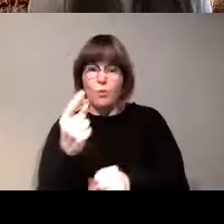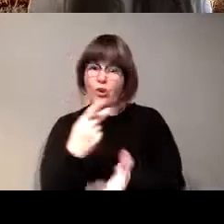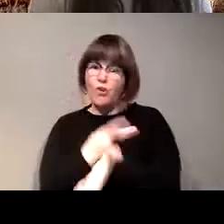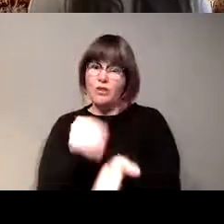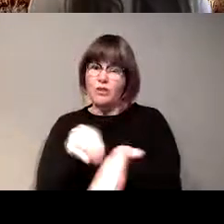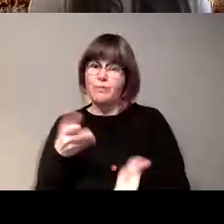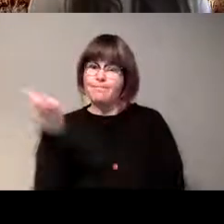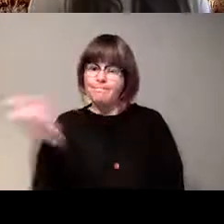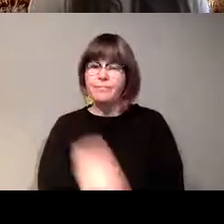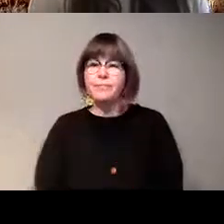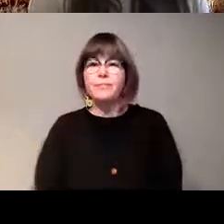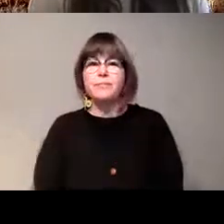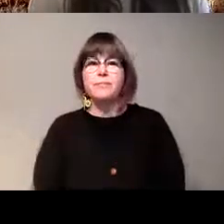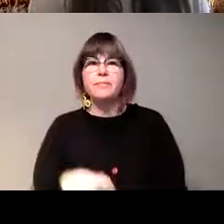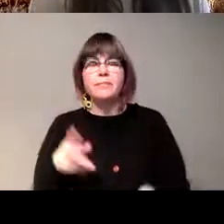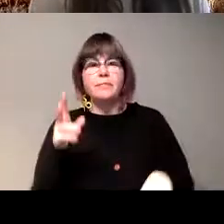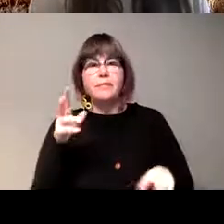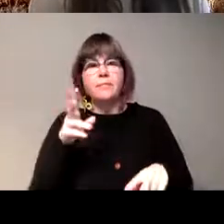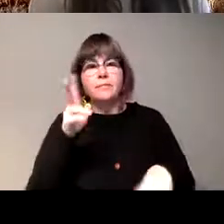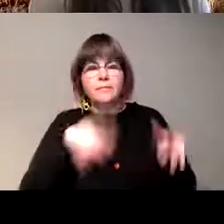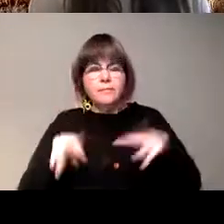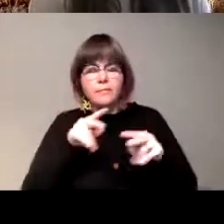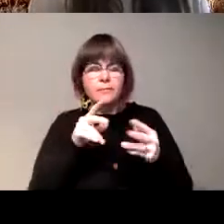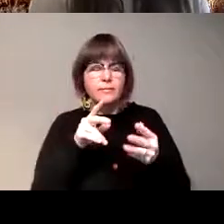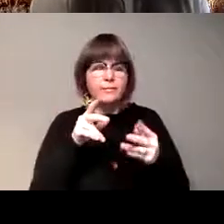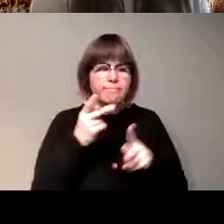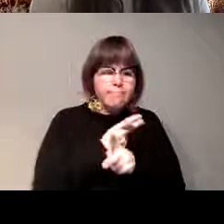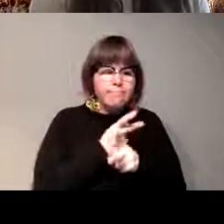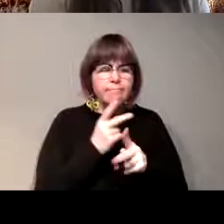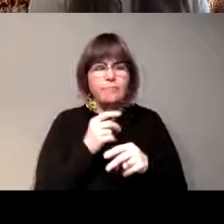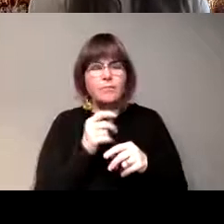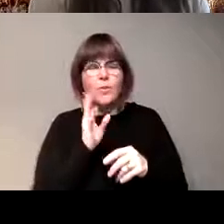student who did a quick back of the envelope calculation and found out that it would have